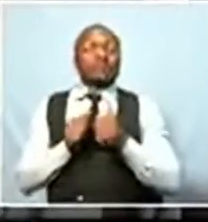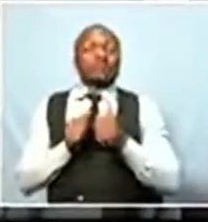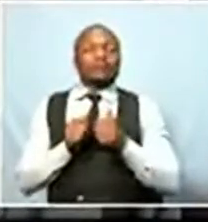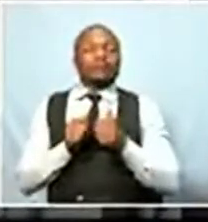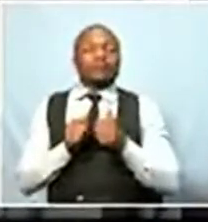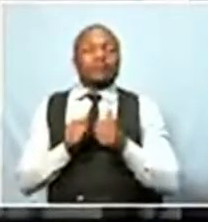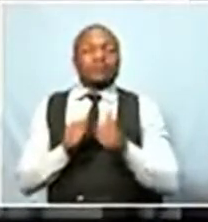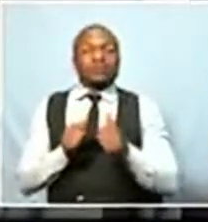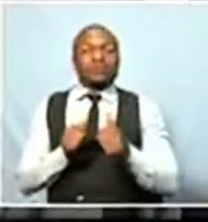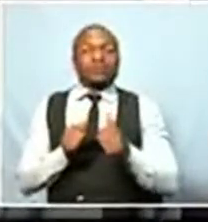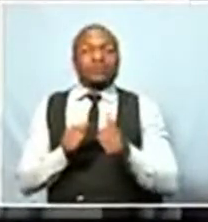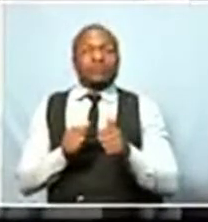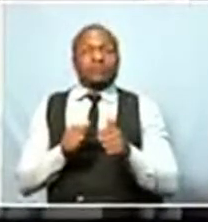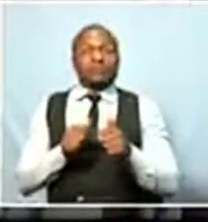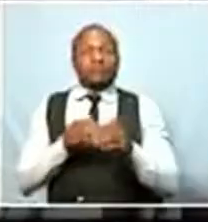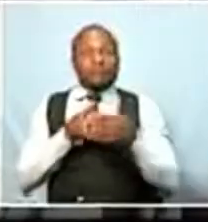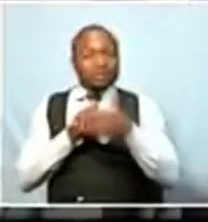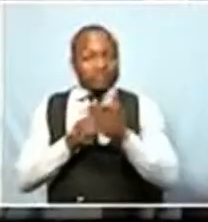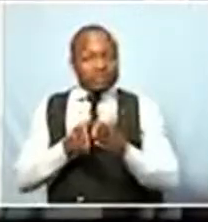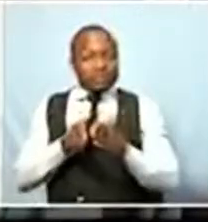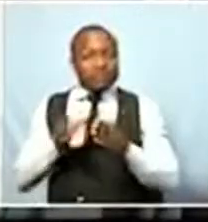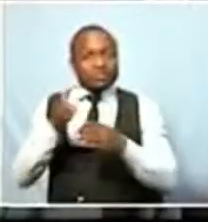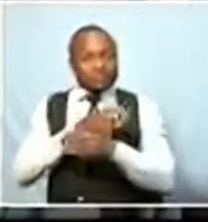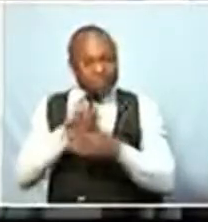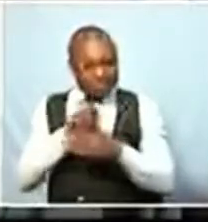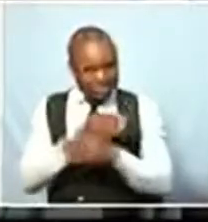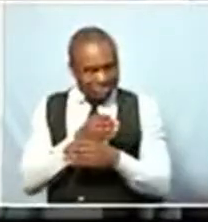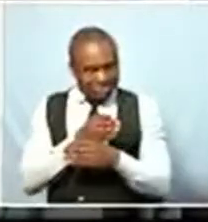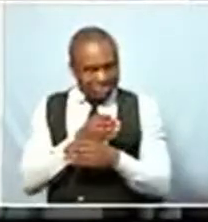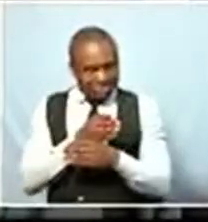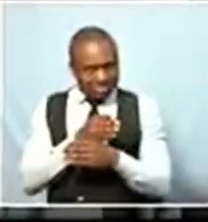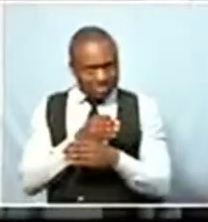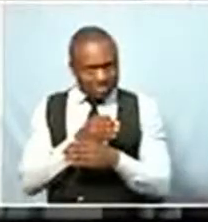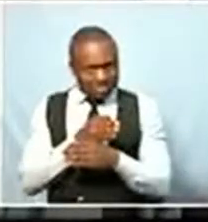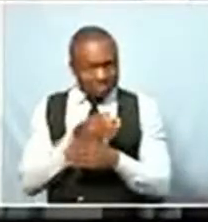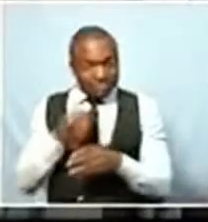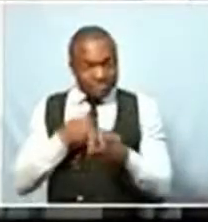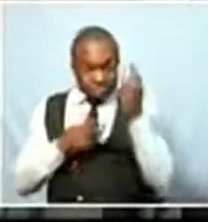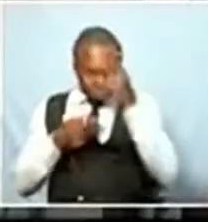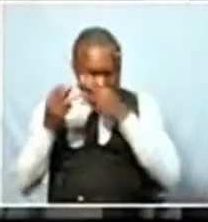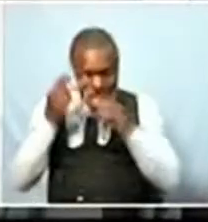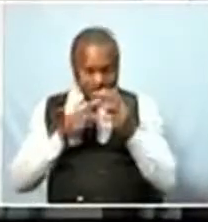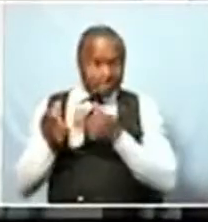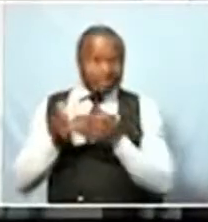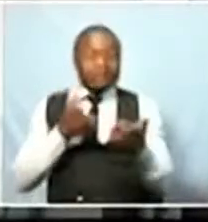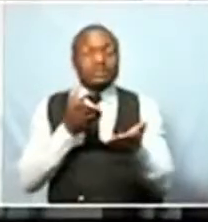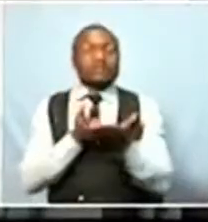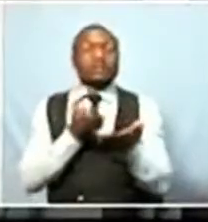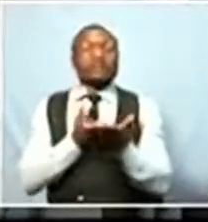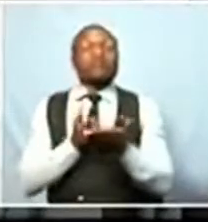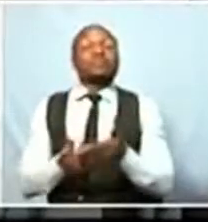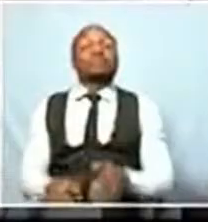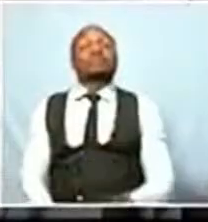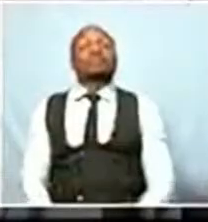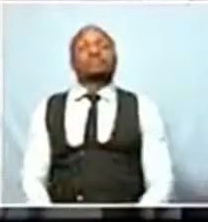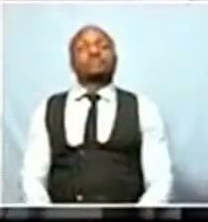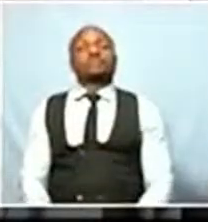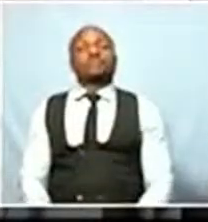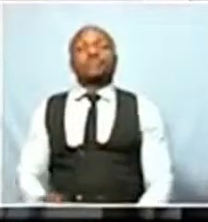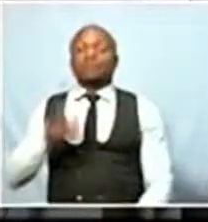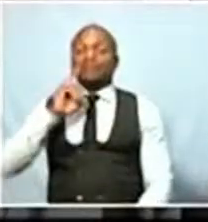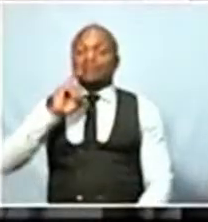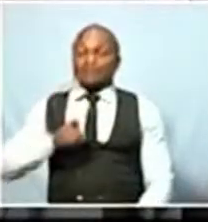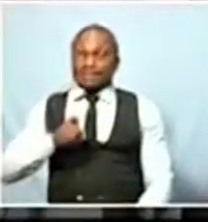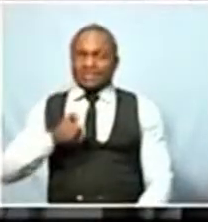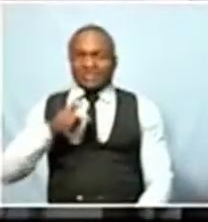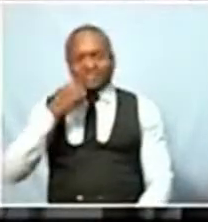missing. And personally, I was very worried, and I did raise the question about this Public Audit Act. I must say